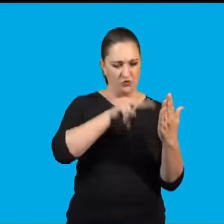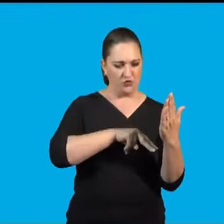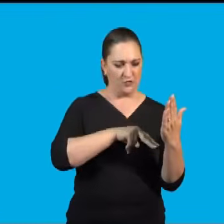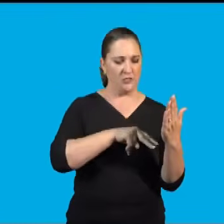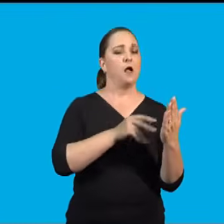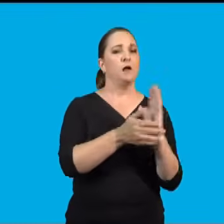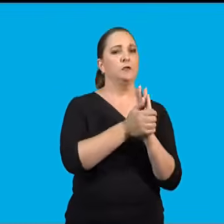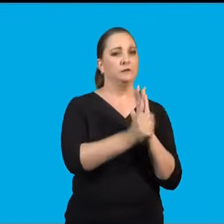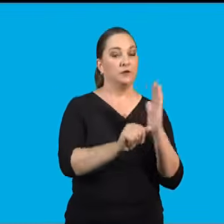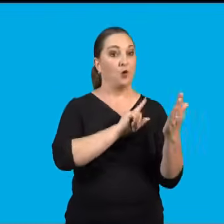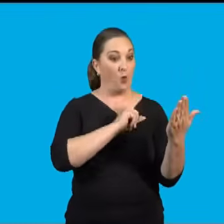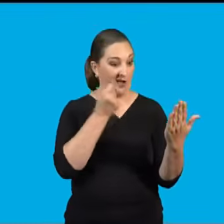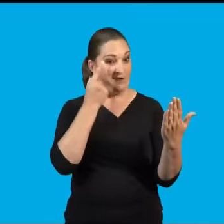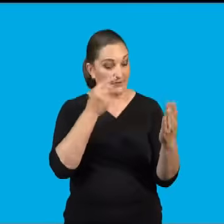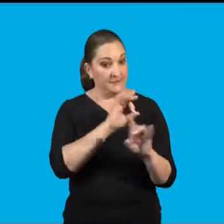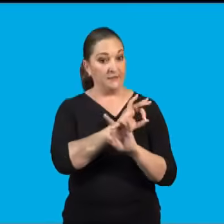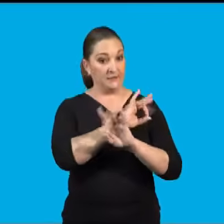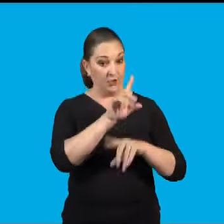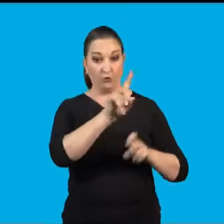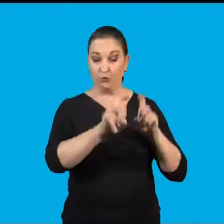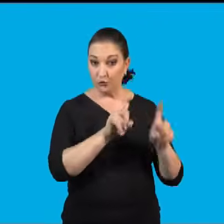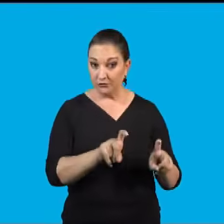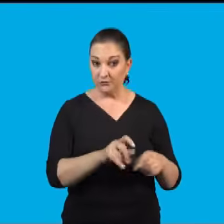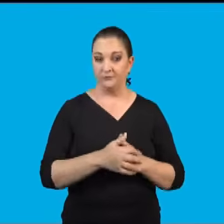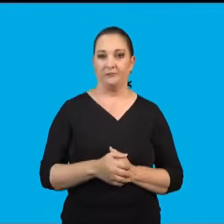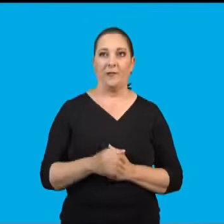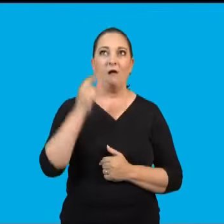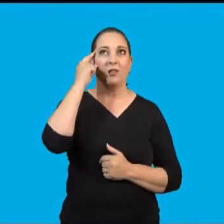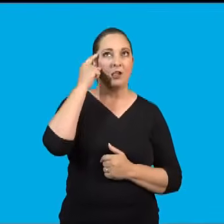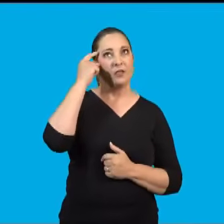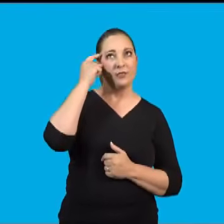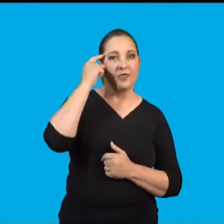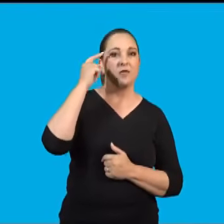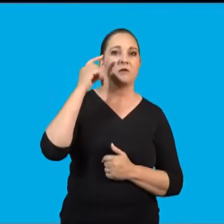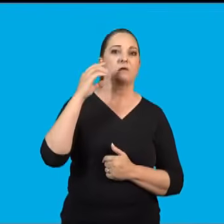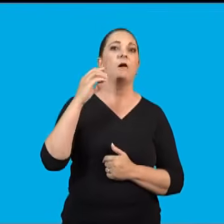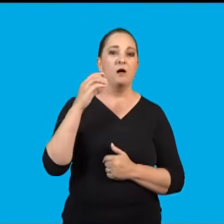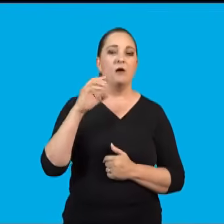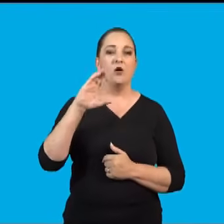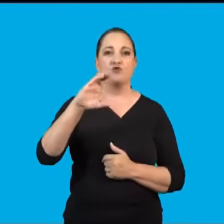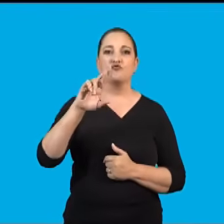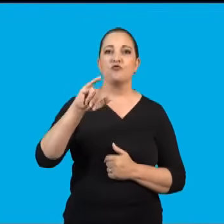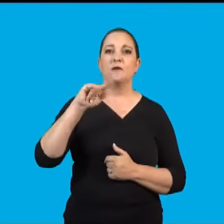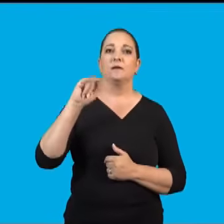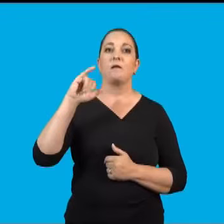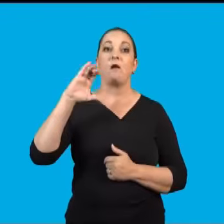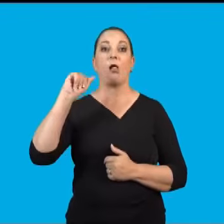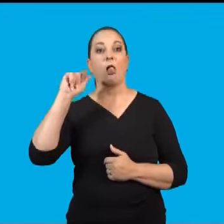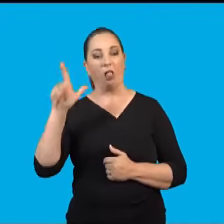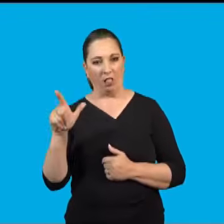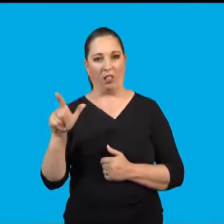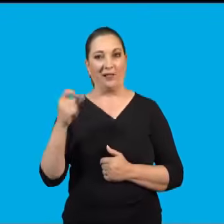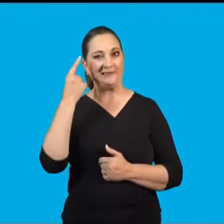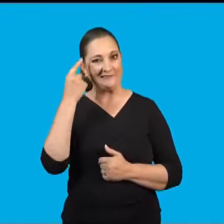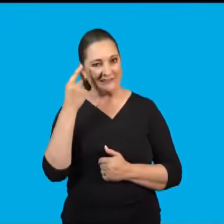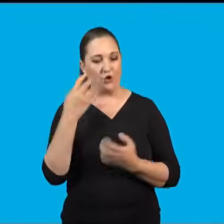skills, so that you understand exactly what the question is asking of you. Critical thinking, that is how you are going to understand the